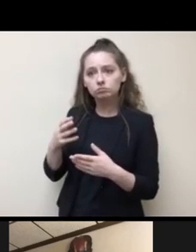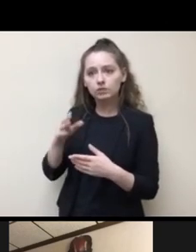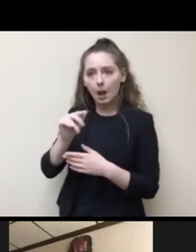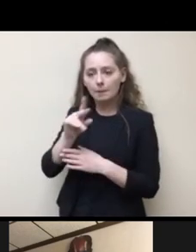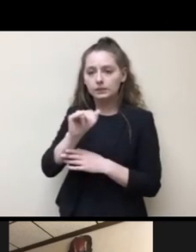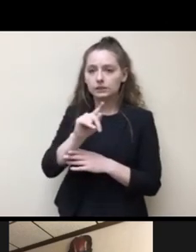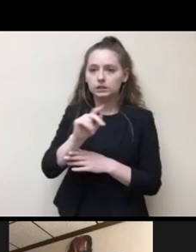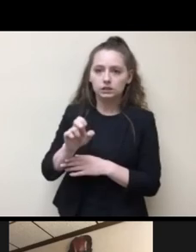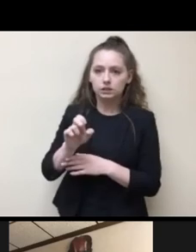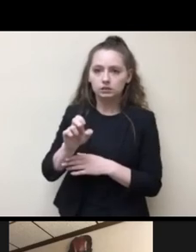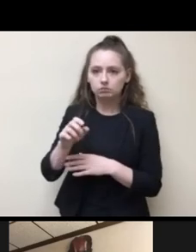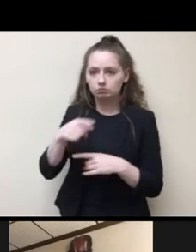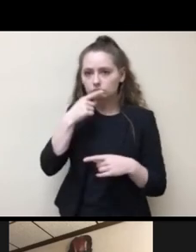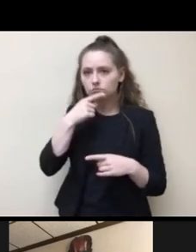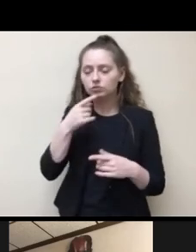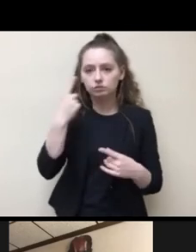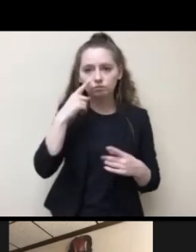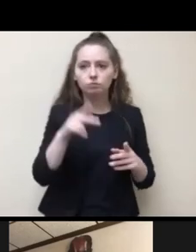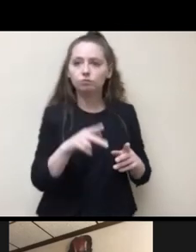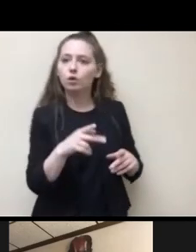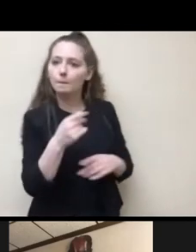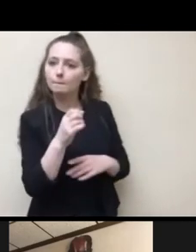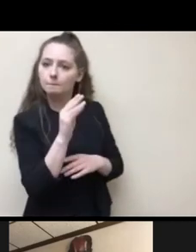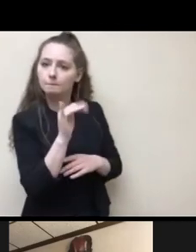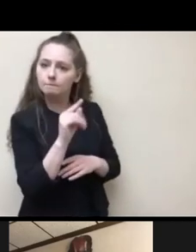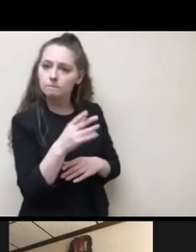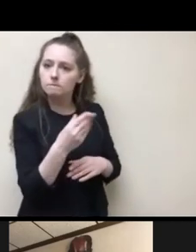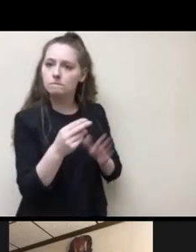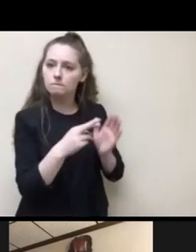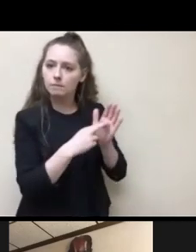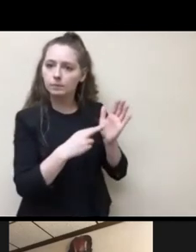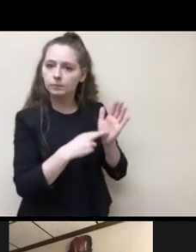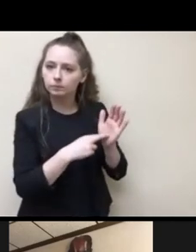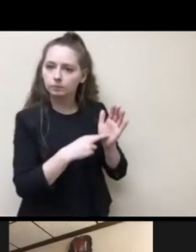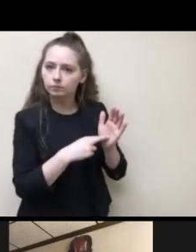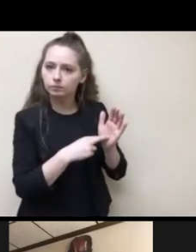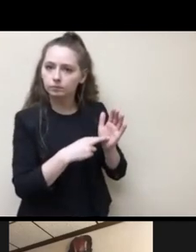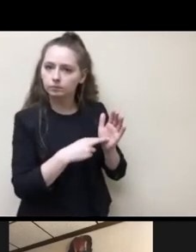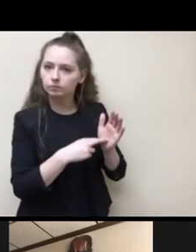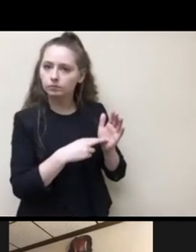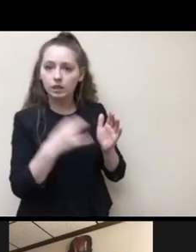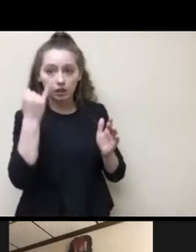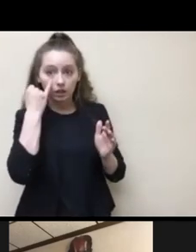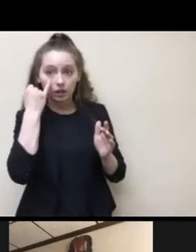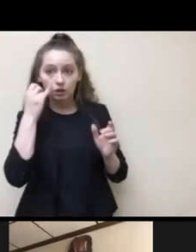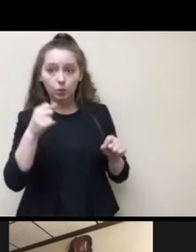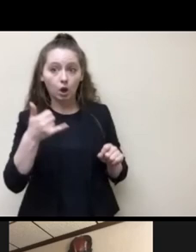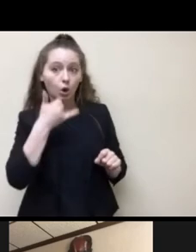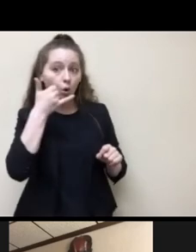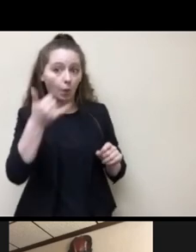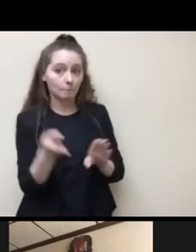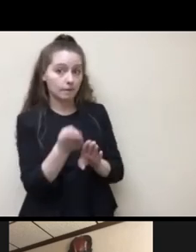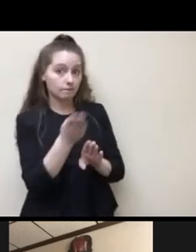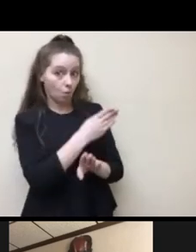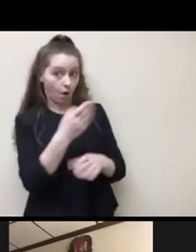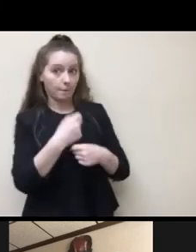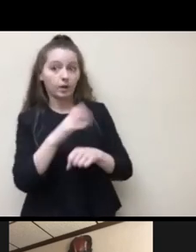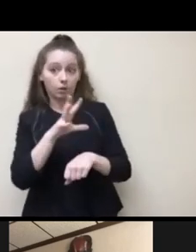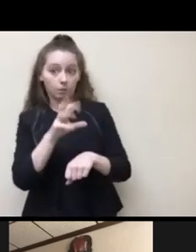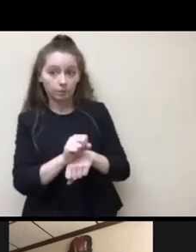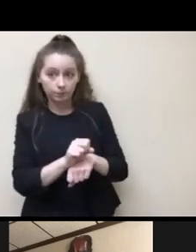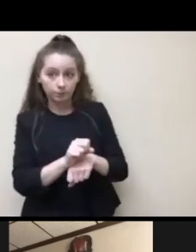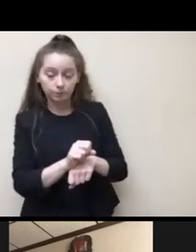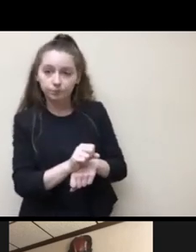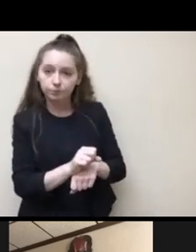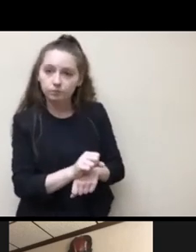and rental registrations. If they could call ahead and make an appointment, we can meet them right at the door. We are the first